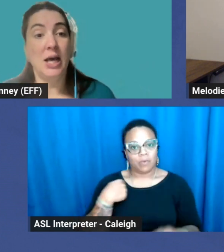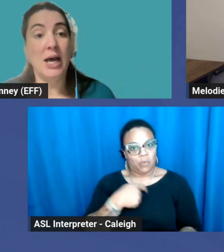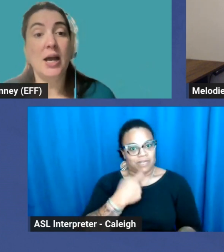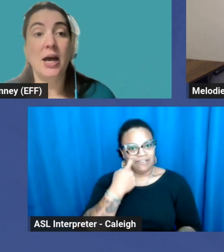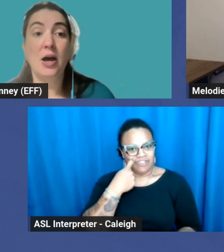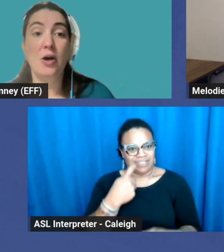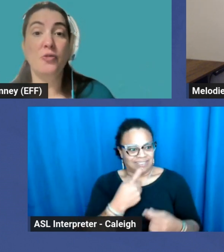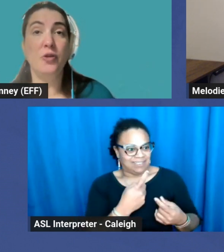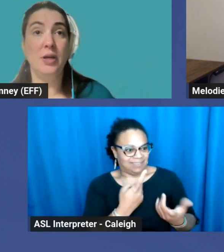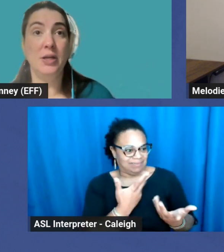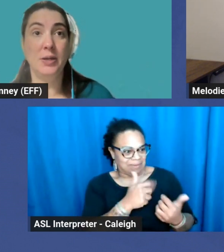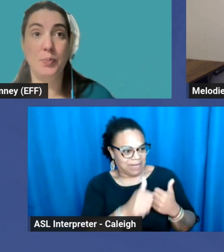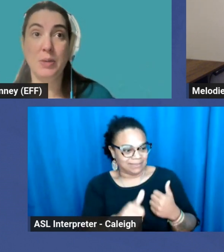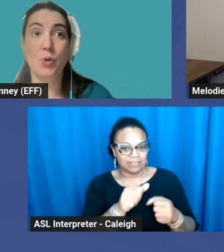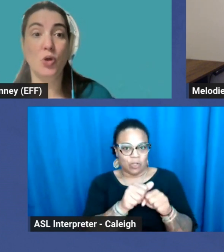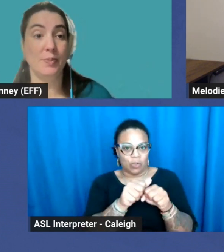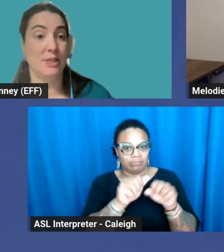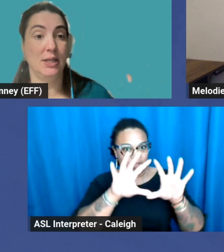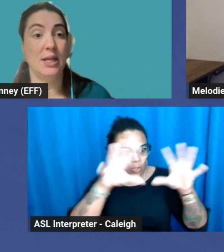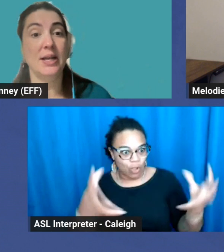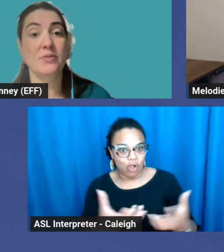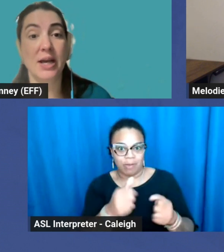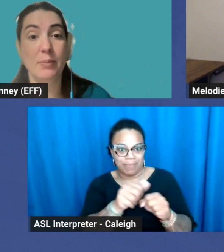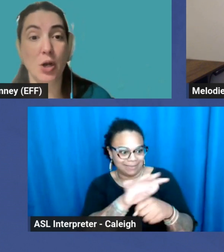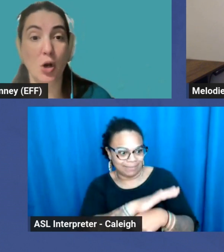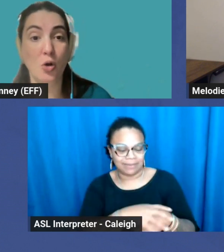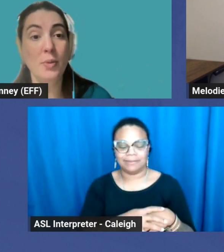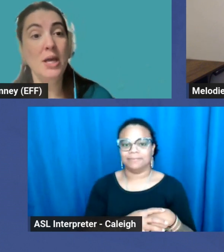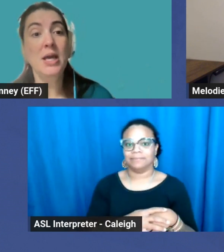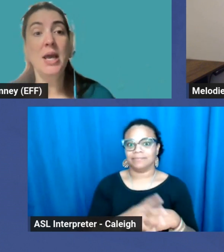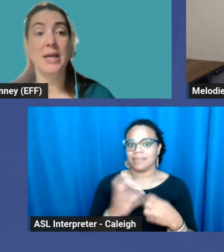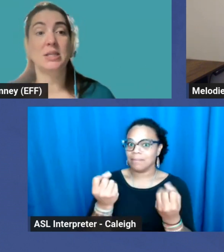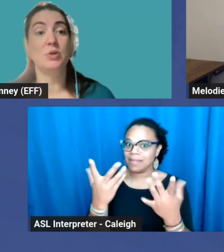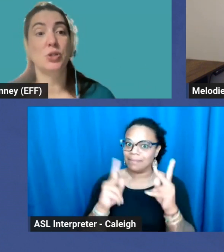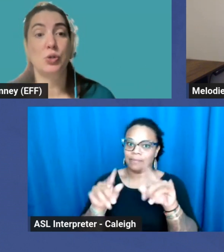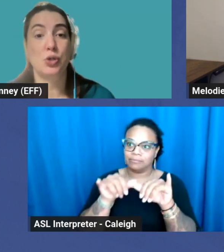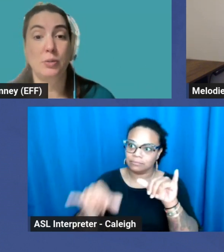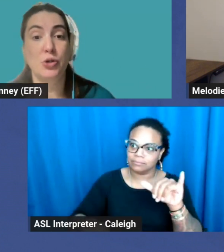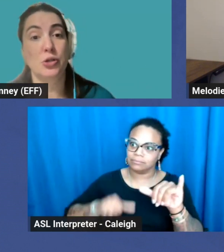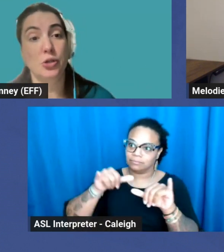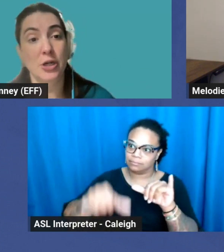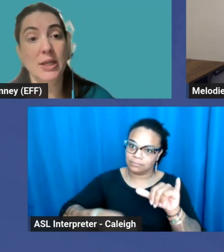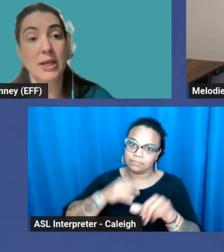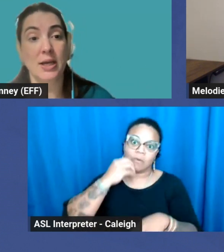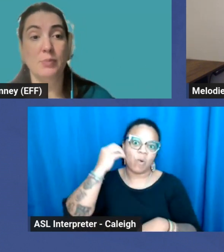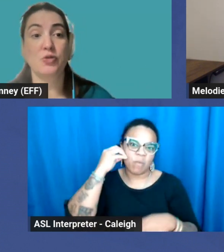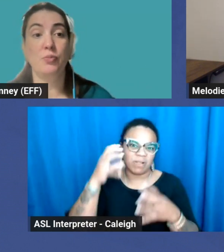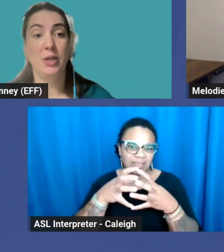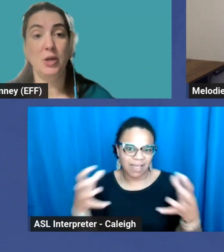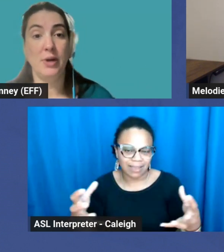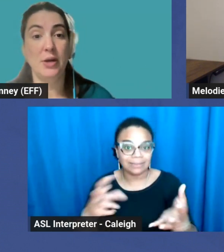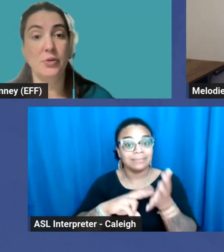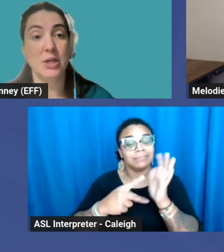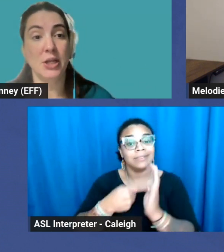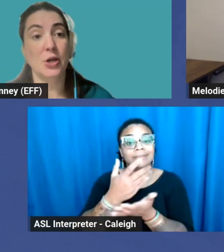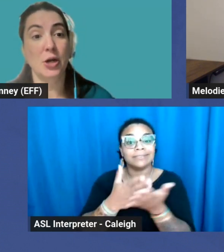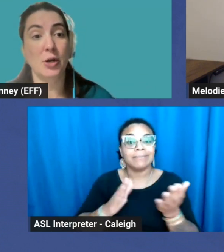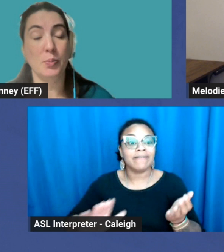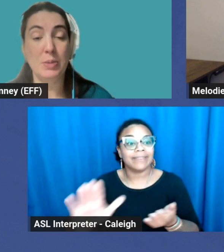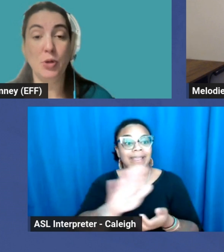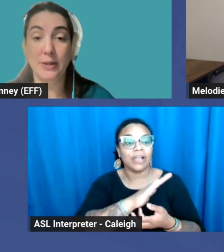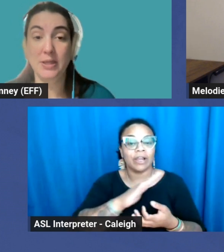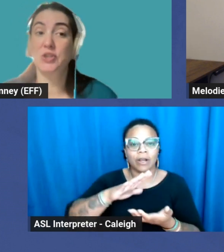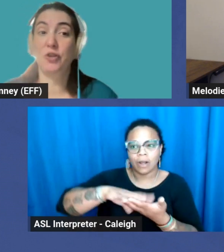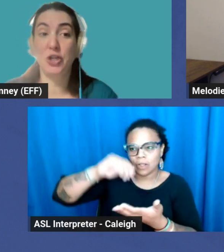A lot of people spent a lot of time at home, and some of the social emotional learning that comes from being around